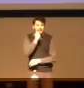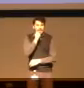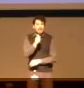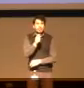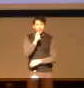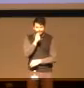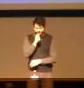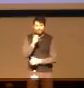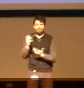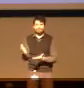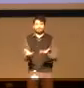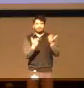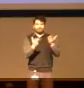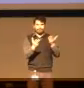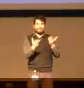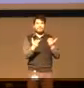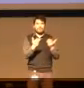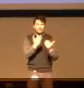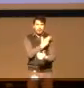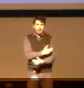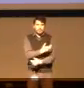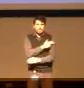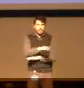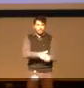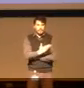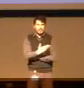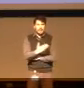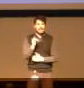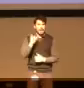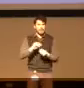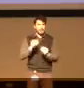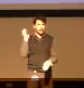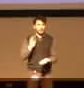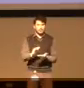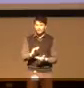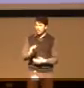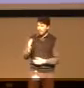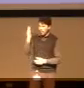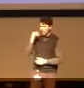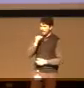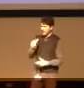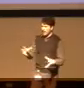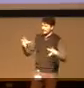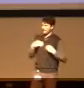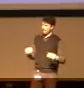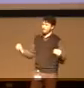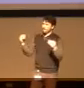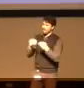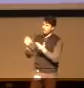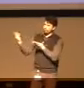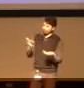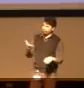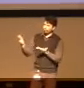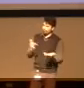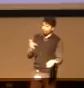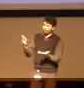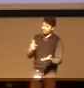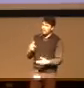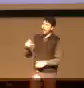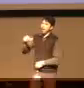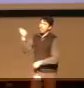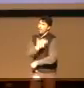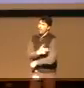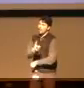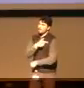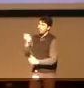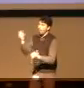declining. So there's a couple here about transfers. Why aren't we taking more transfers to help out hospitals that are overwhelmed? And I would